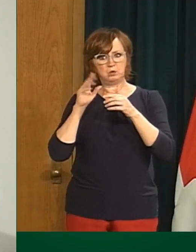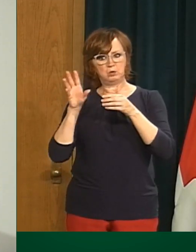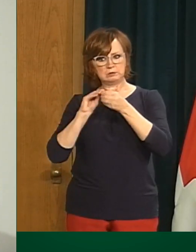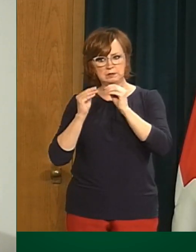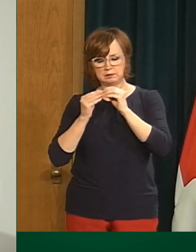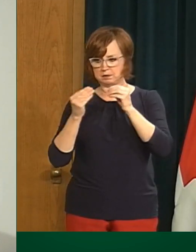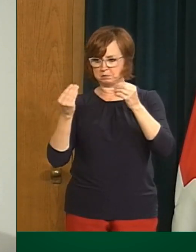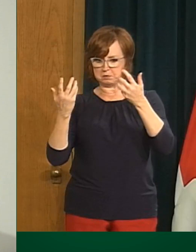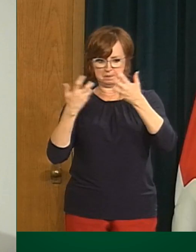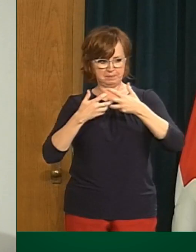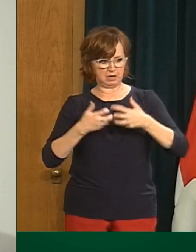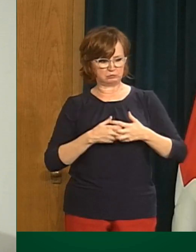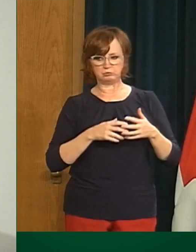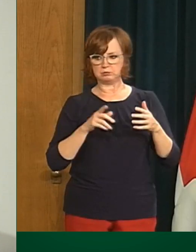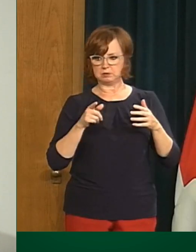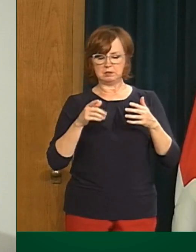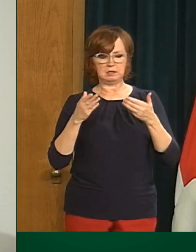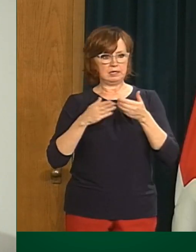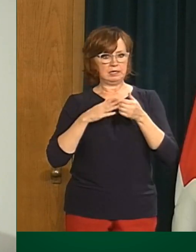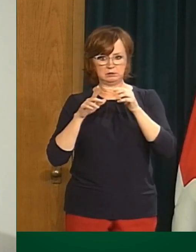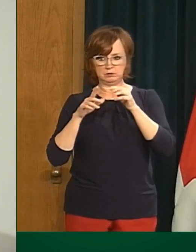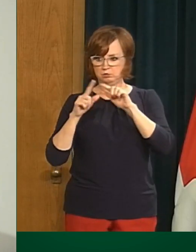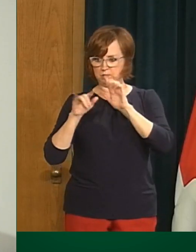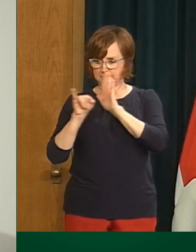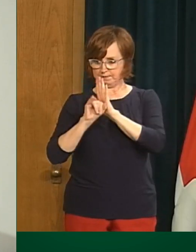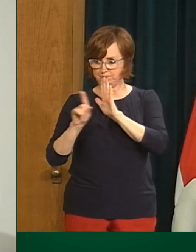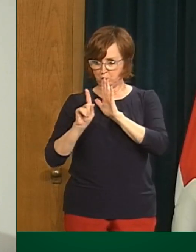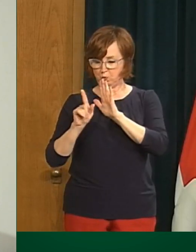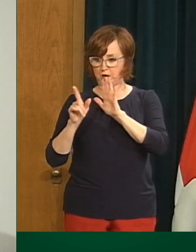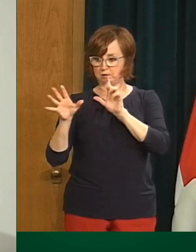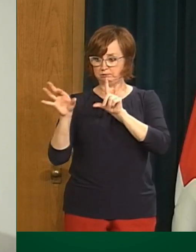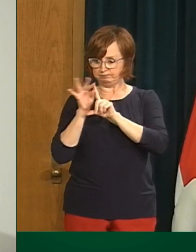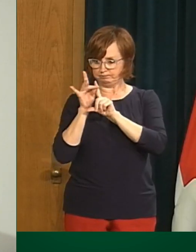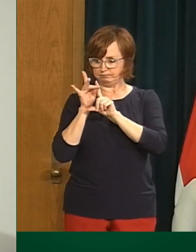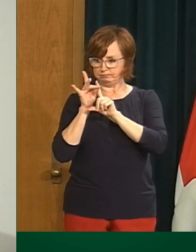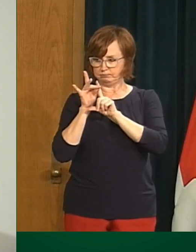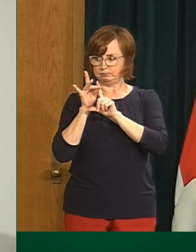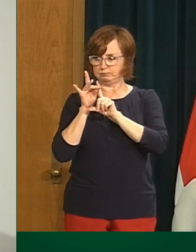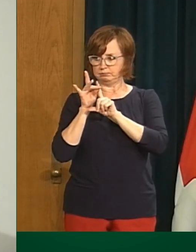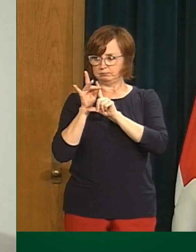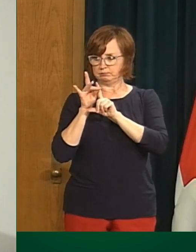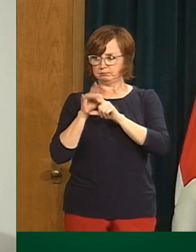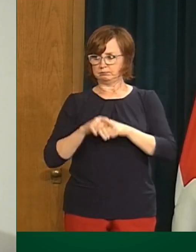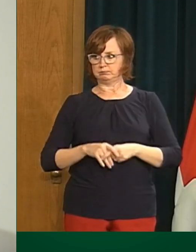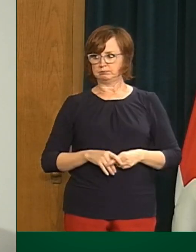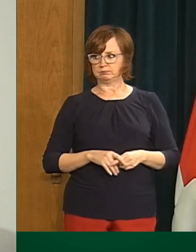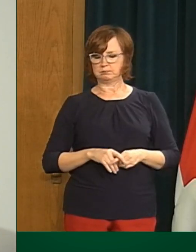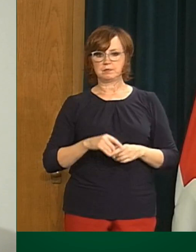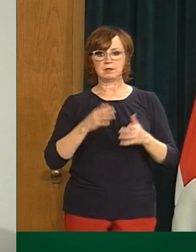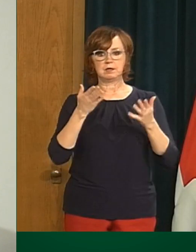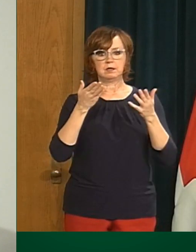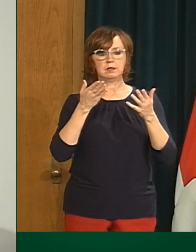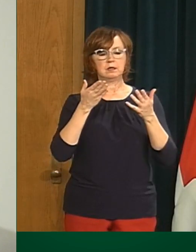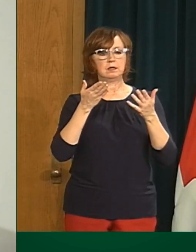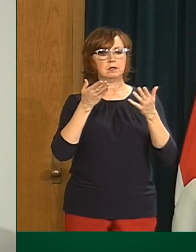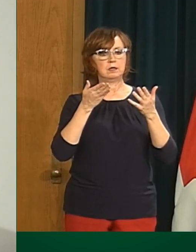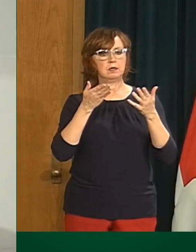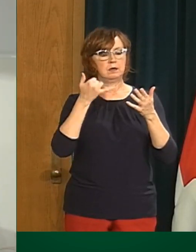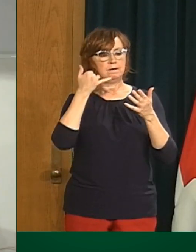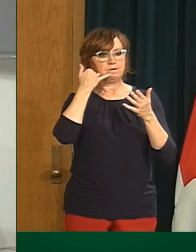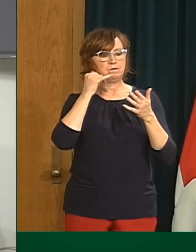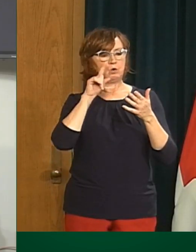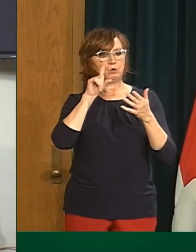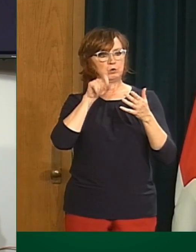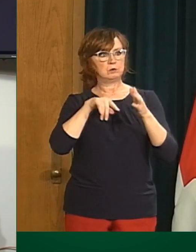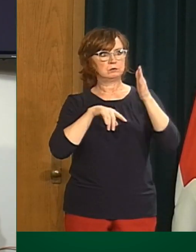that we'll continue to watch very closely going forwards. We'll take our next question from the phone line, operator. We have